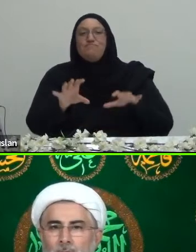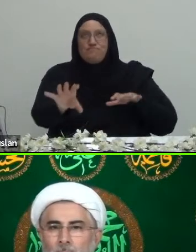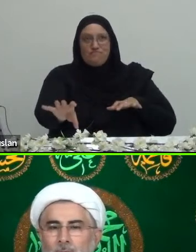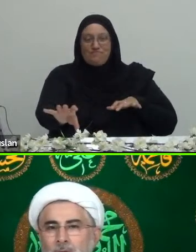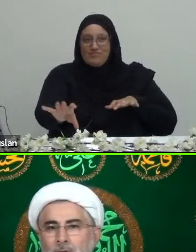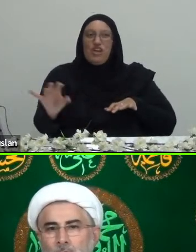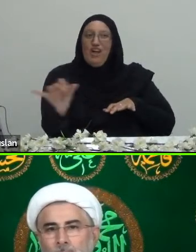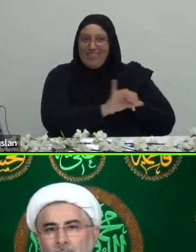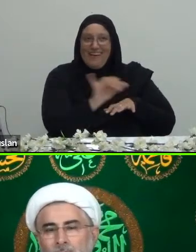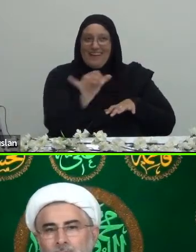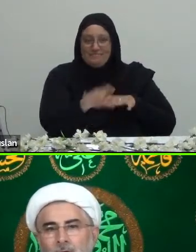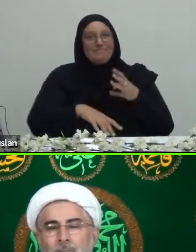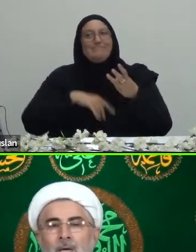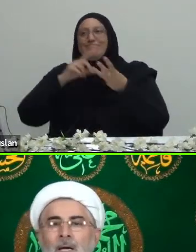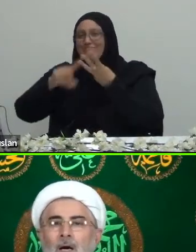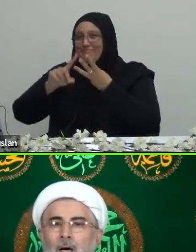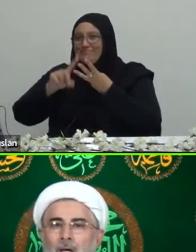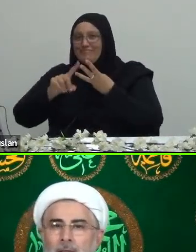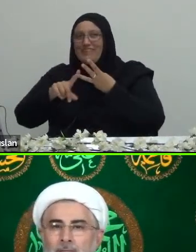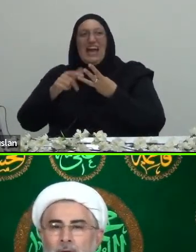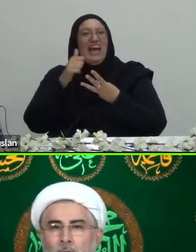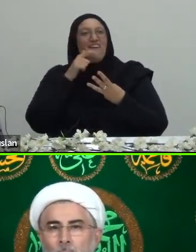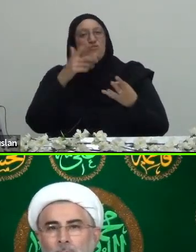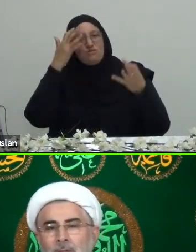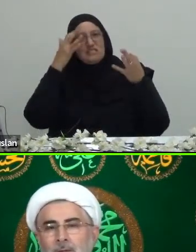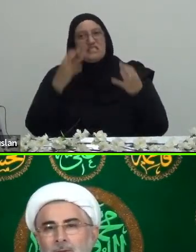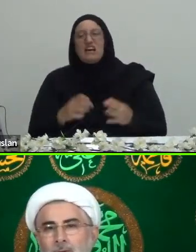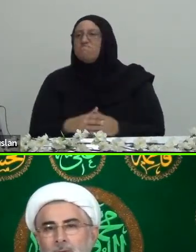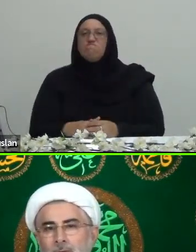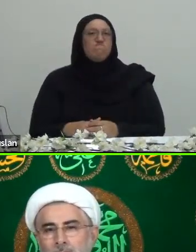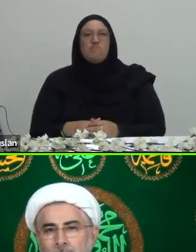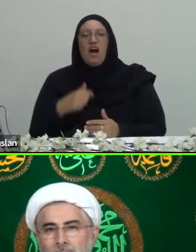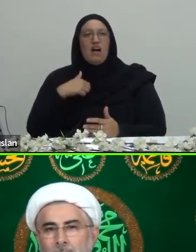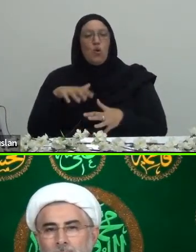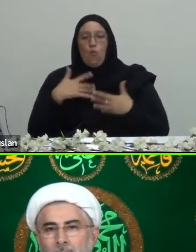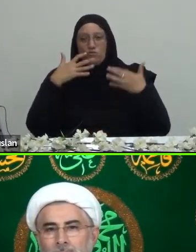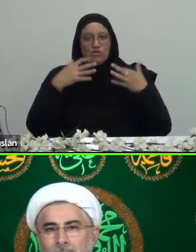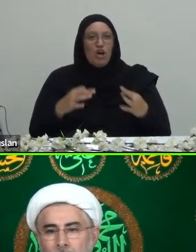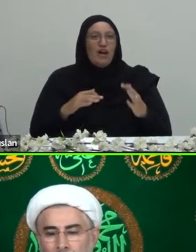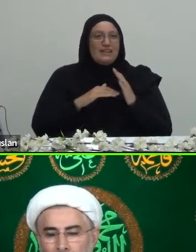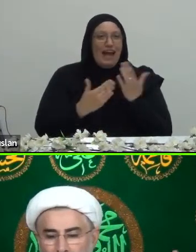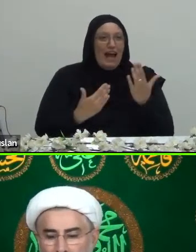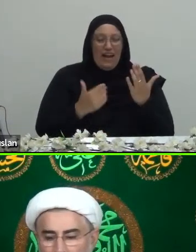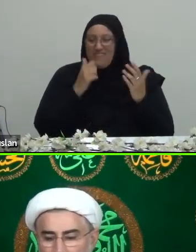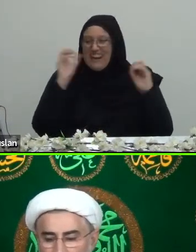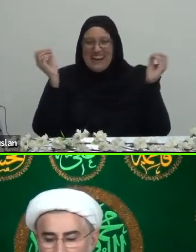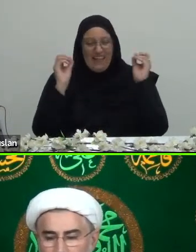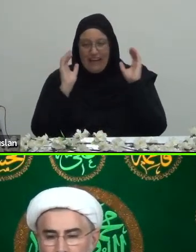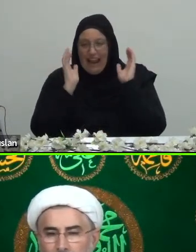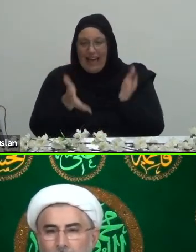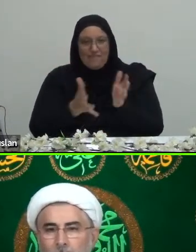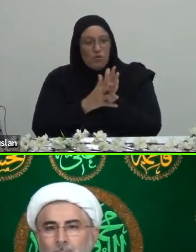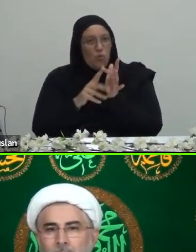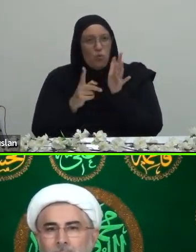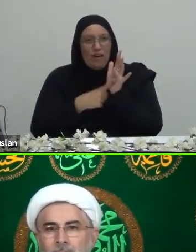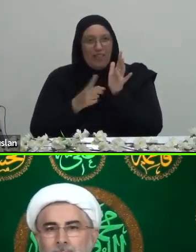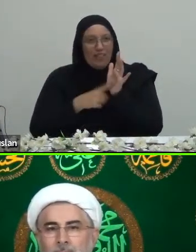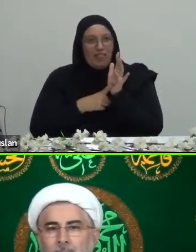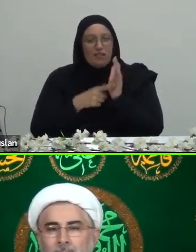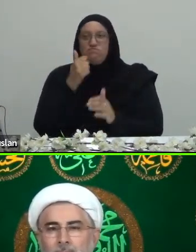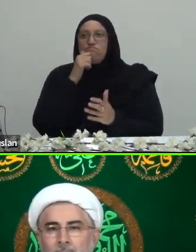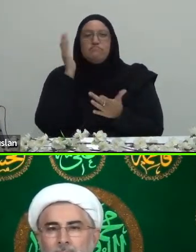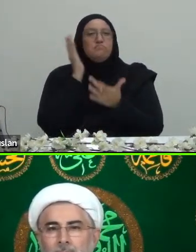distribution of my wealth during my lifetime, I leave no will behind at all, I just die with